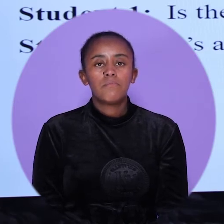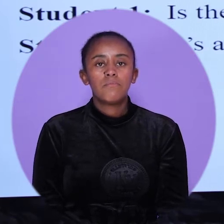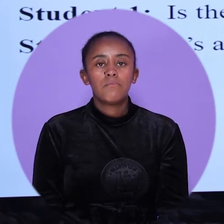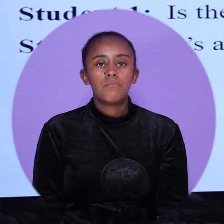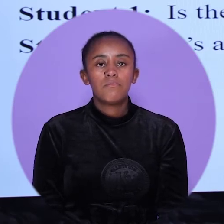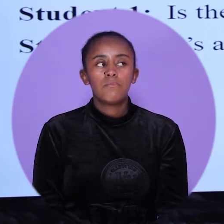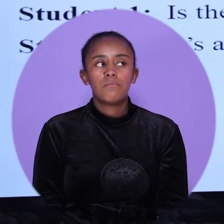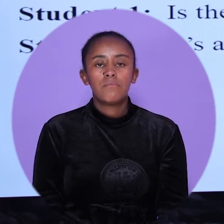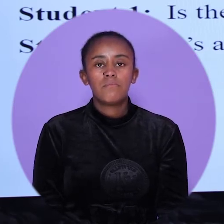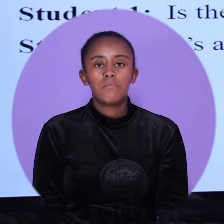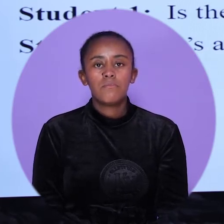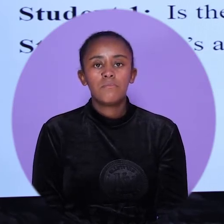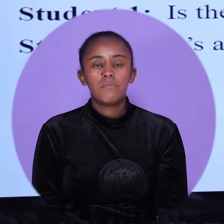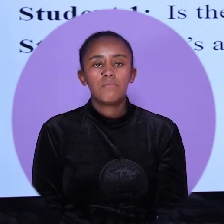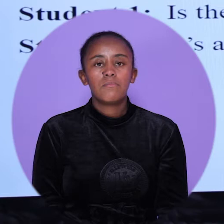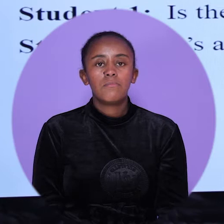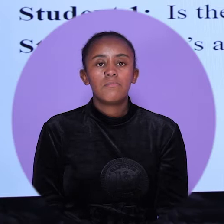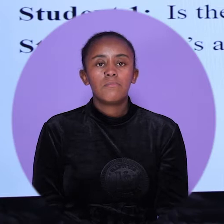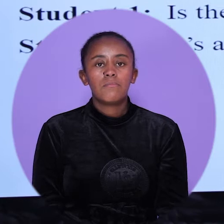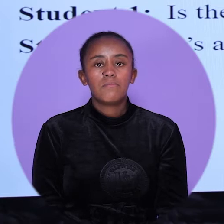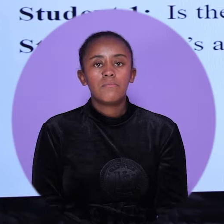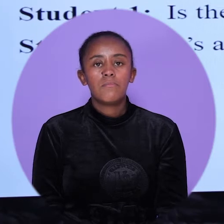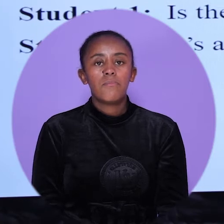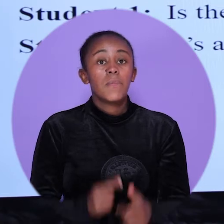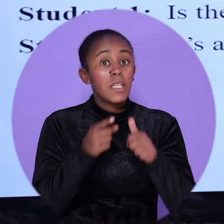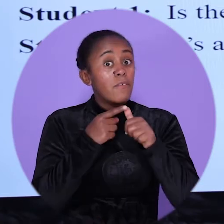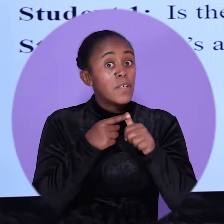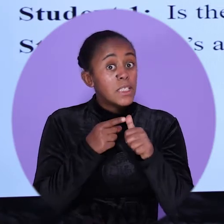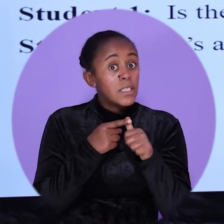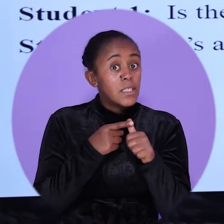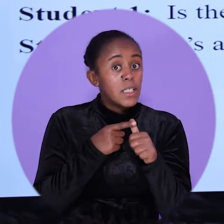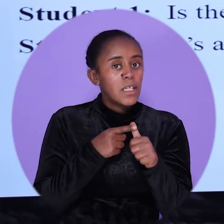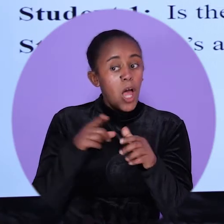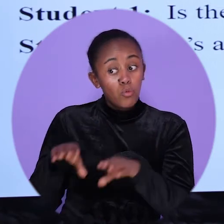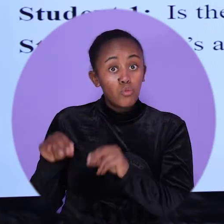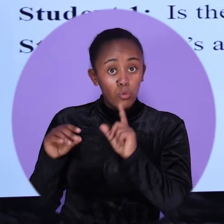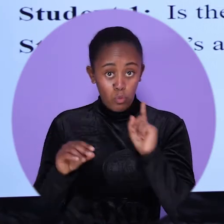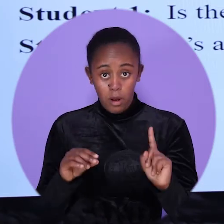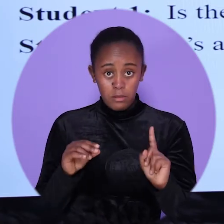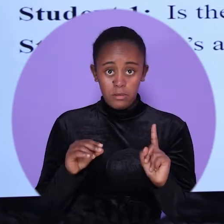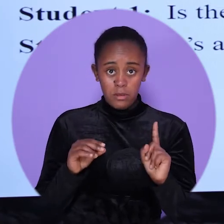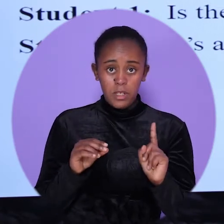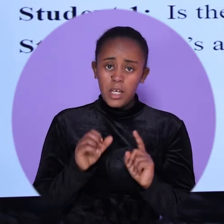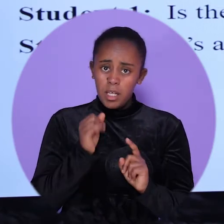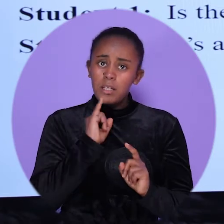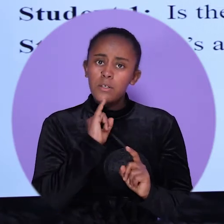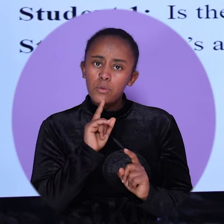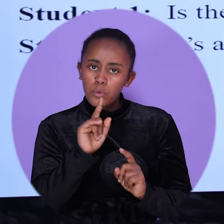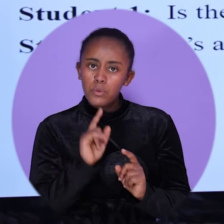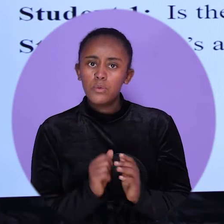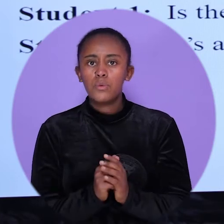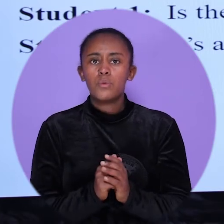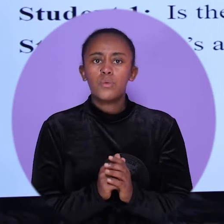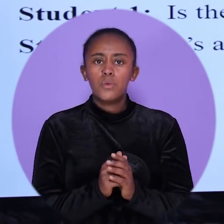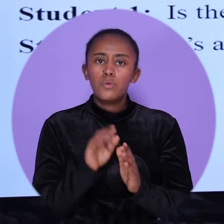in terms of the following table. The first one is, student 1, is your exercise book a